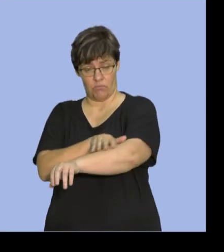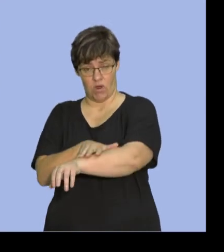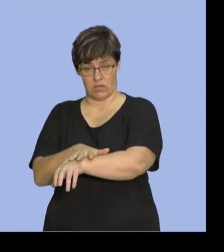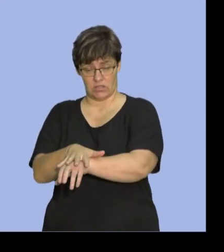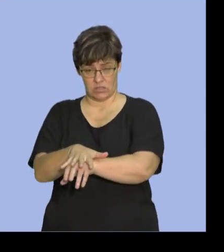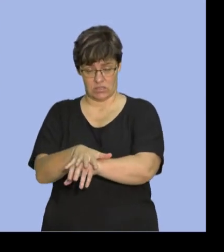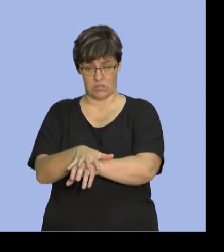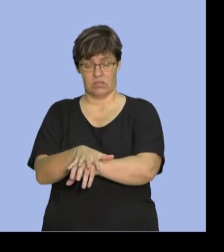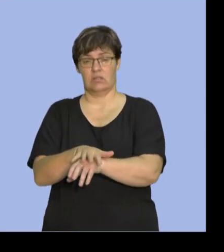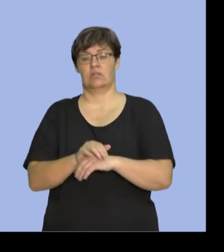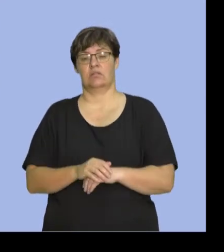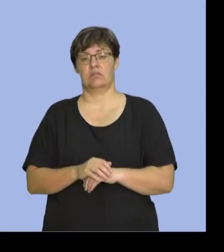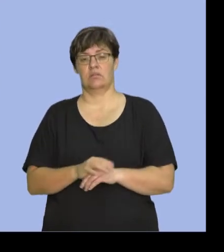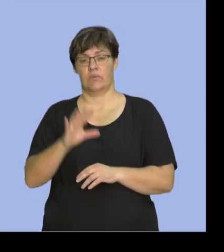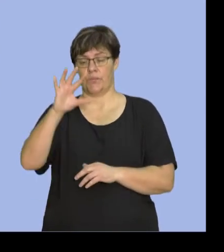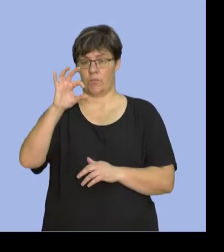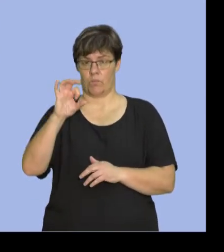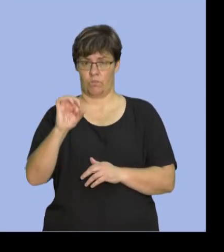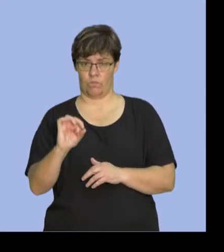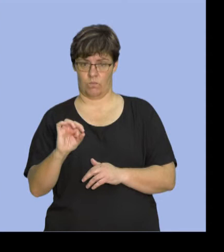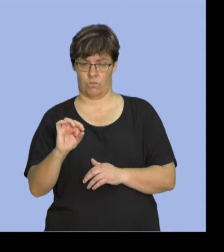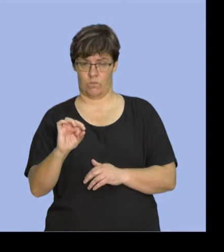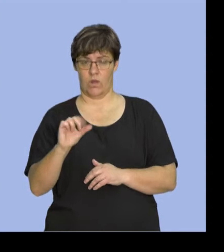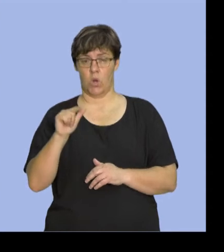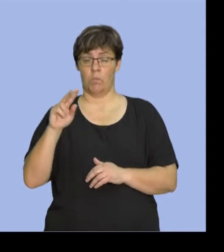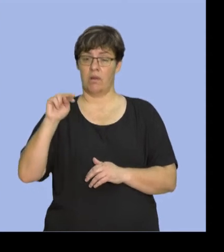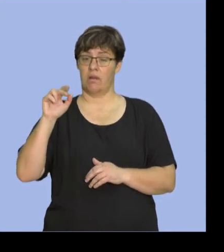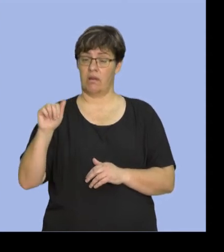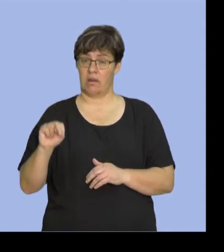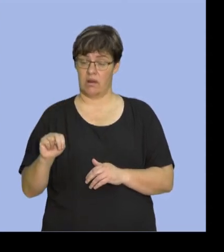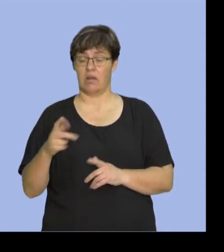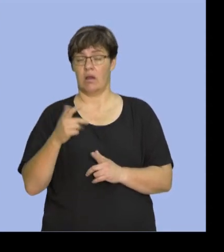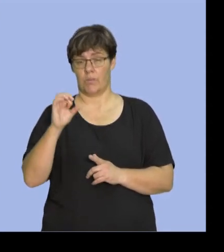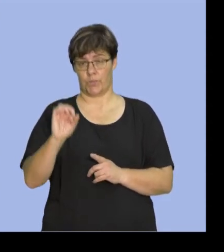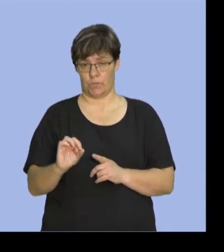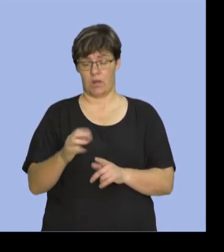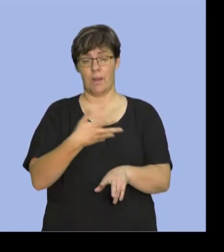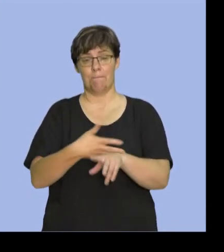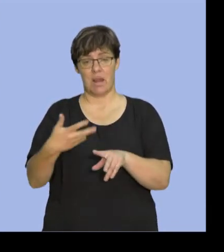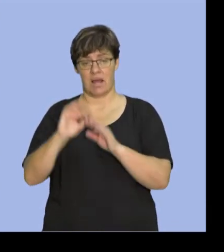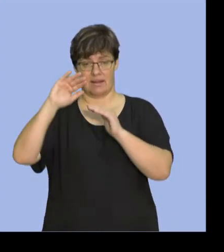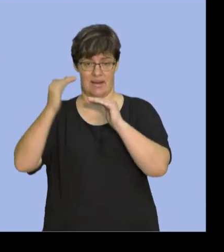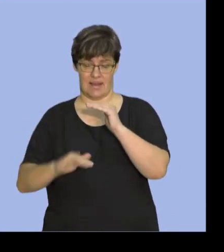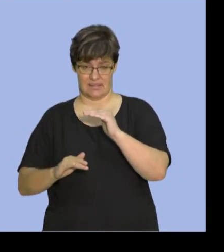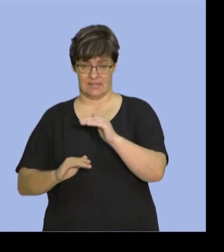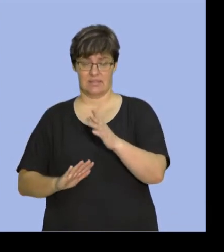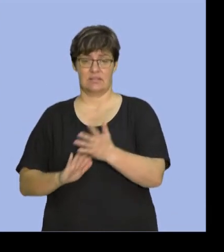of arteries, become smaller, the lumen becomes smaller, and there is reduced blood circulation to the